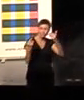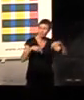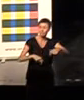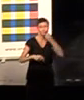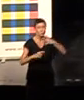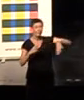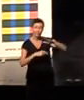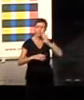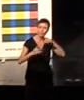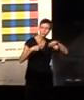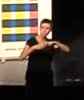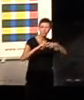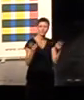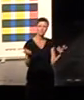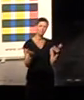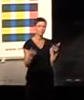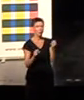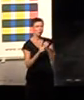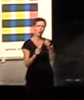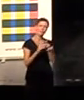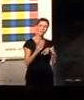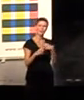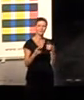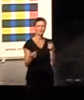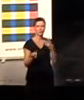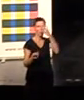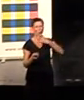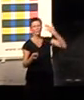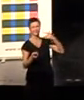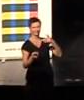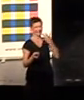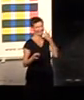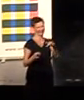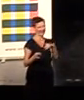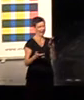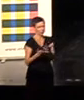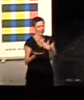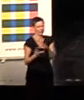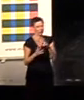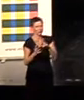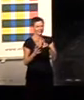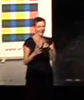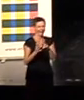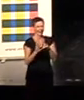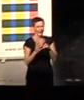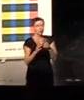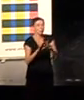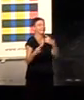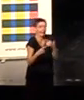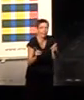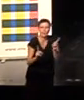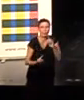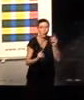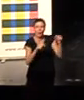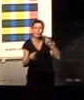les dus is fake nieuws in fact it's not medieval en humor wat don't tell het spikkels dat